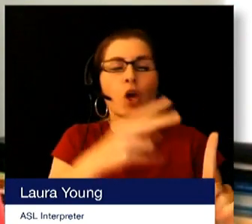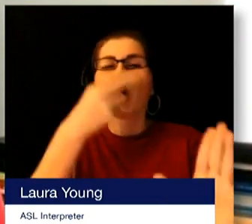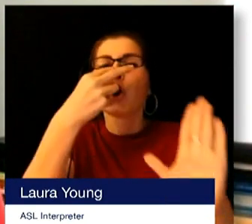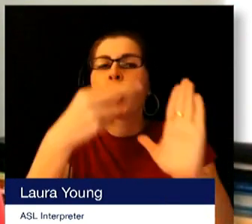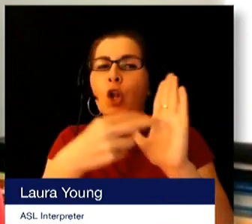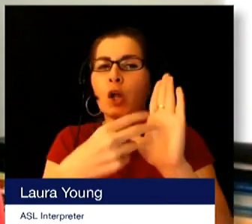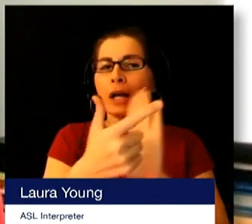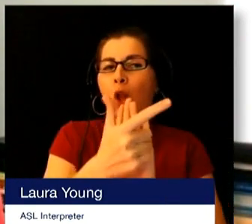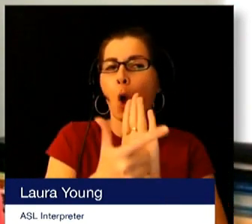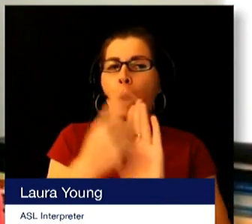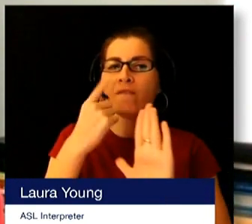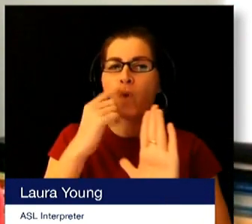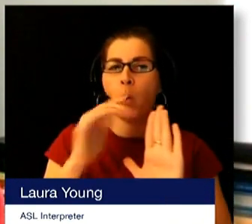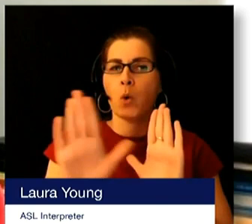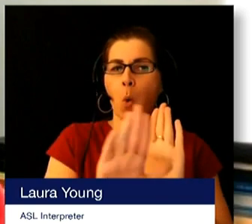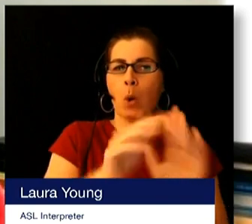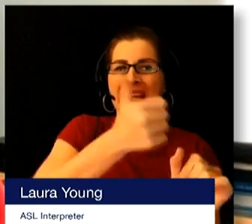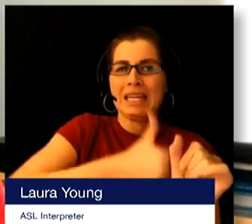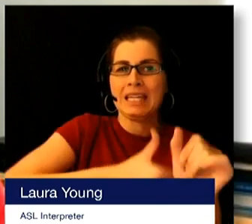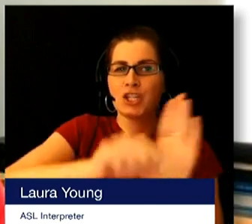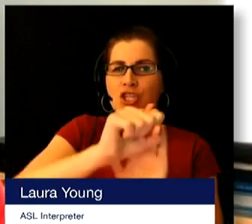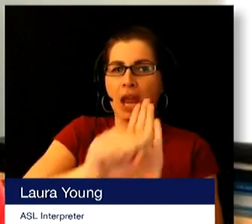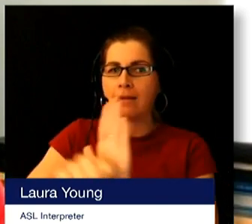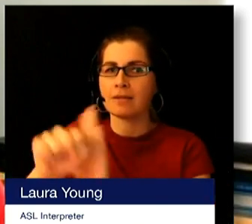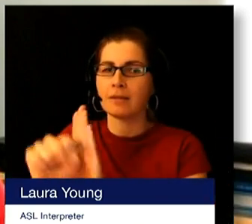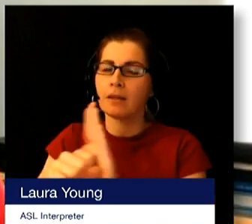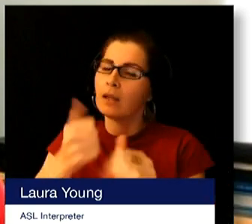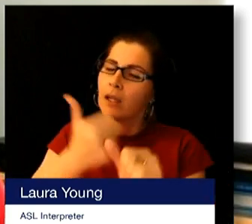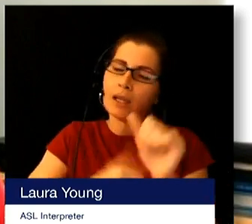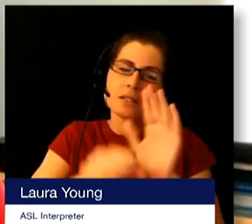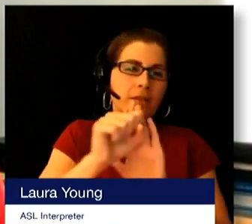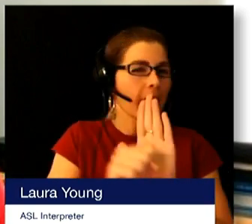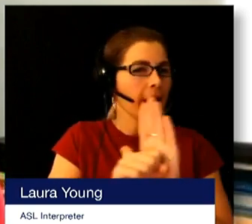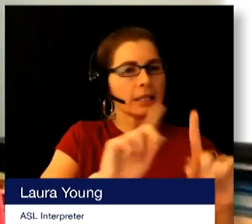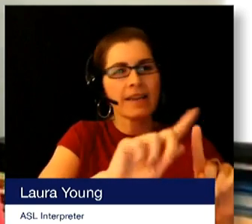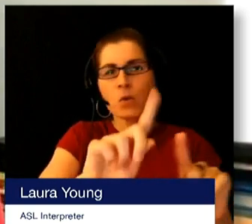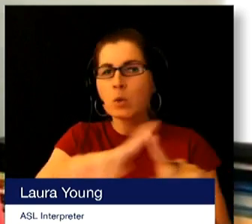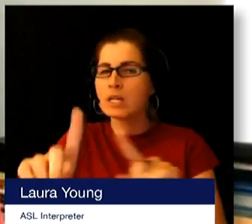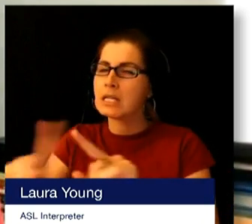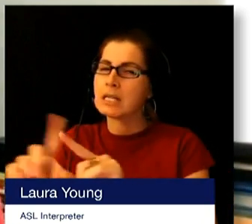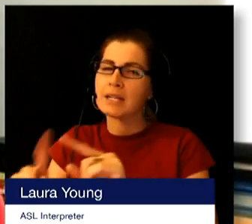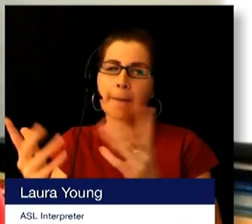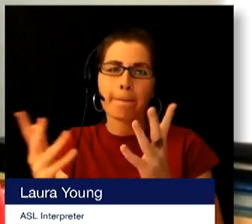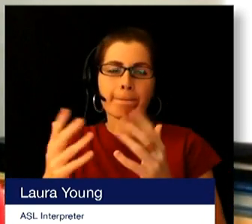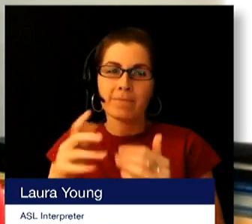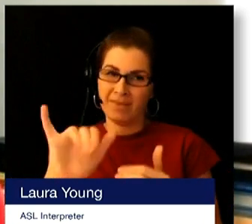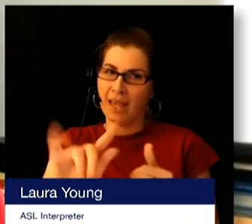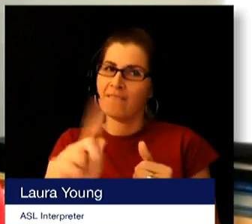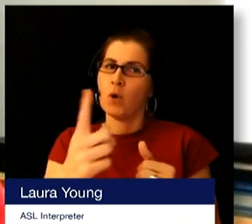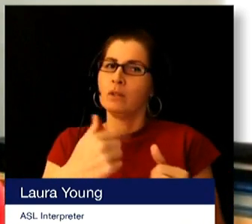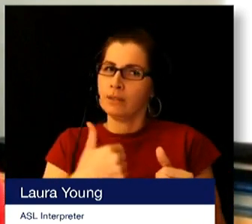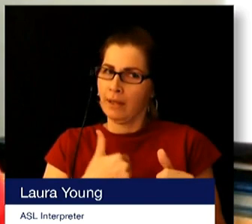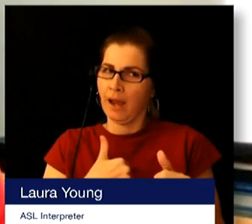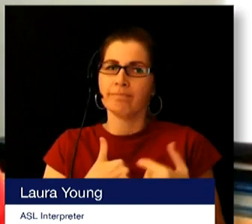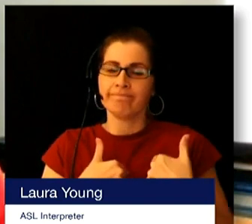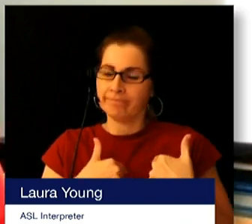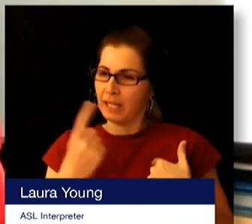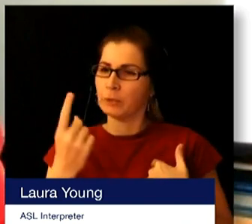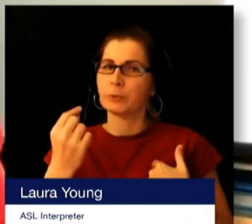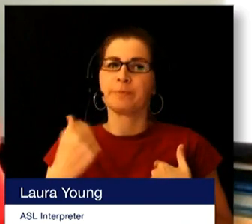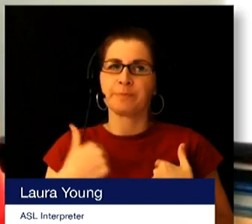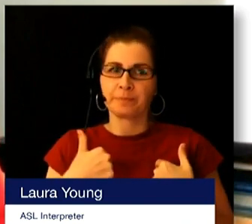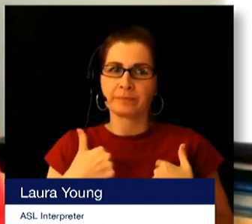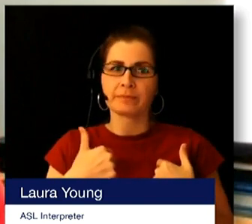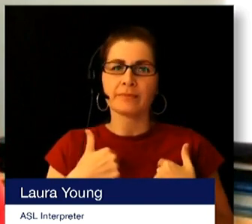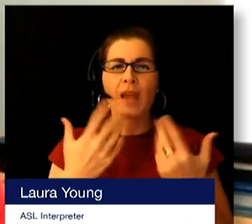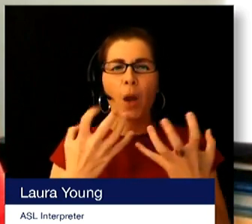statute for your state, because every state has different statutes, different criteria. That's the first thing that I did. I wanted to know, what is it that they